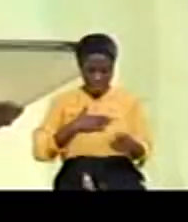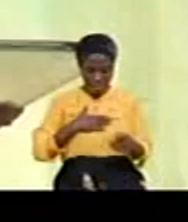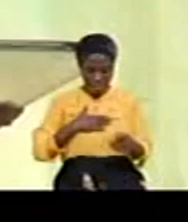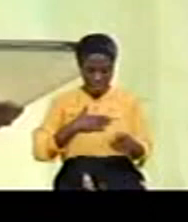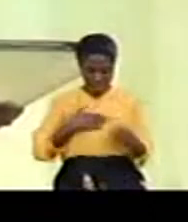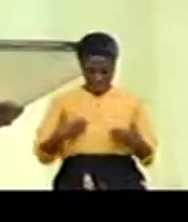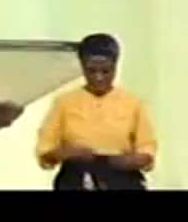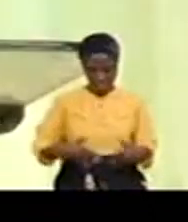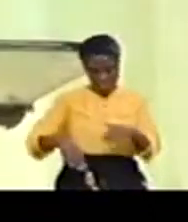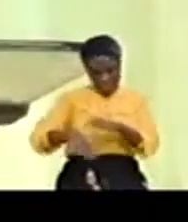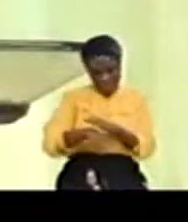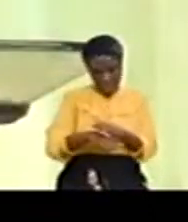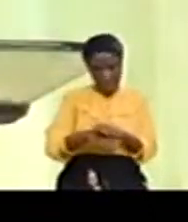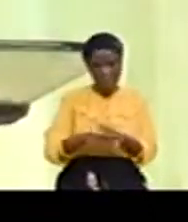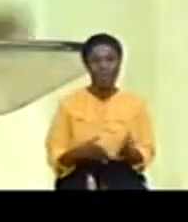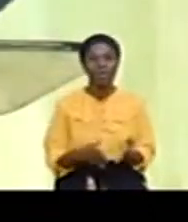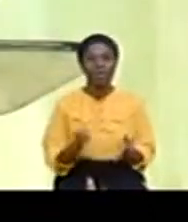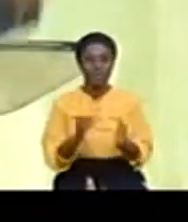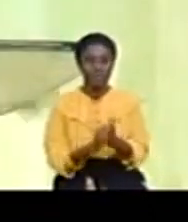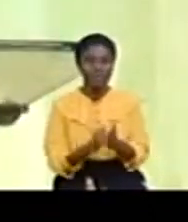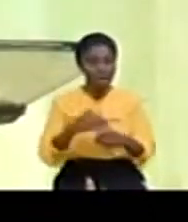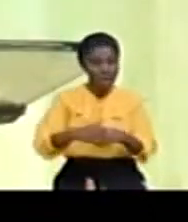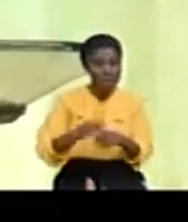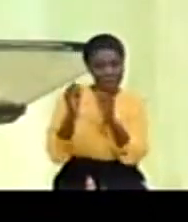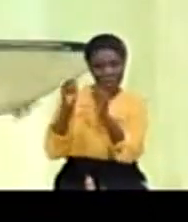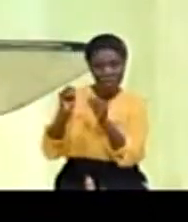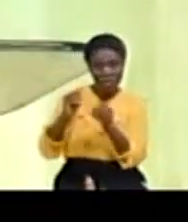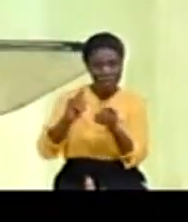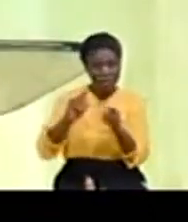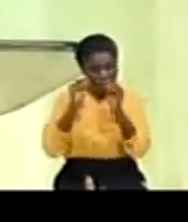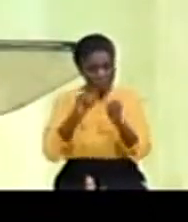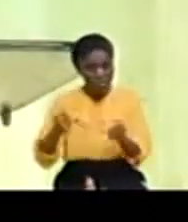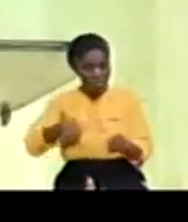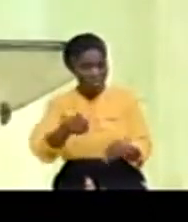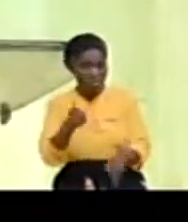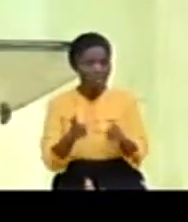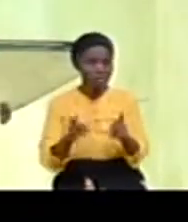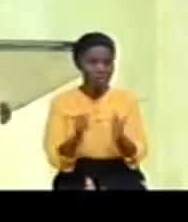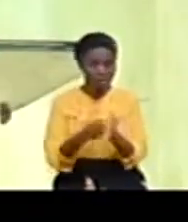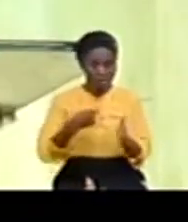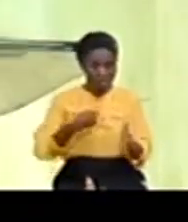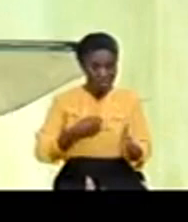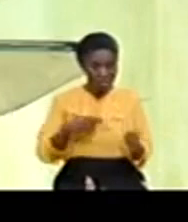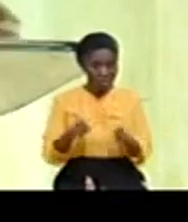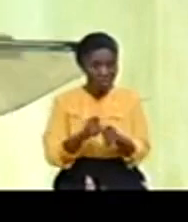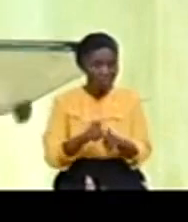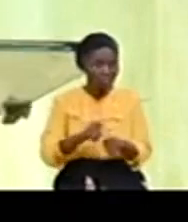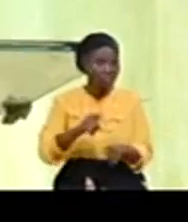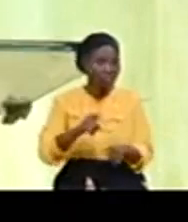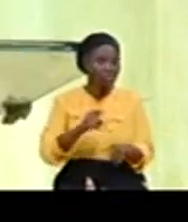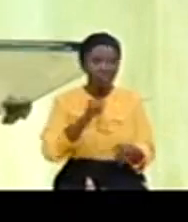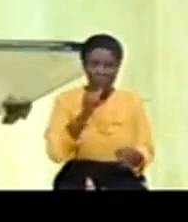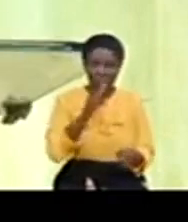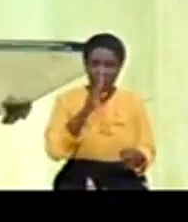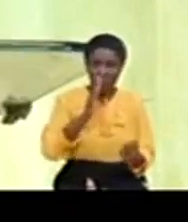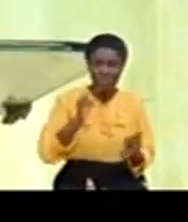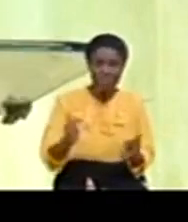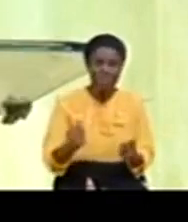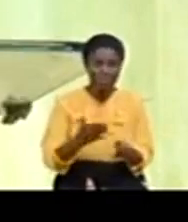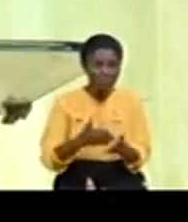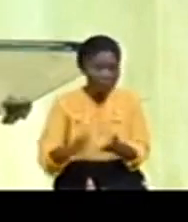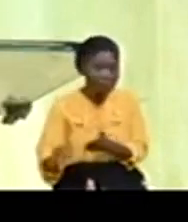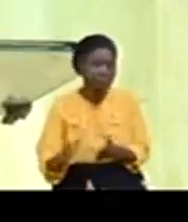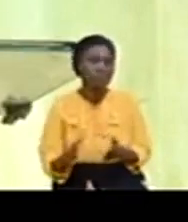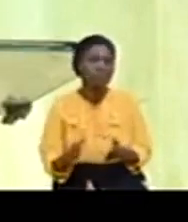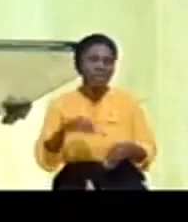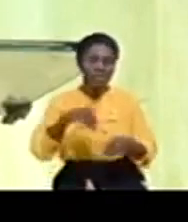I myself should become a cast away. You can read that up in 1 Corinthians chapter 9, verse 27. And then in Galatians chapter 2,